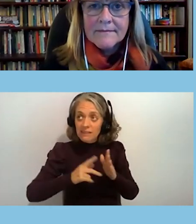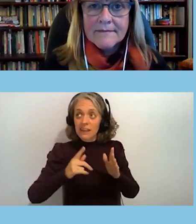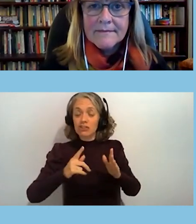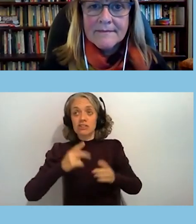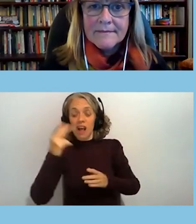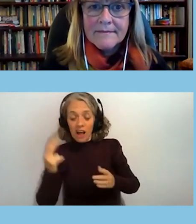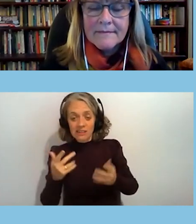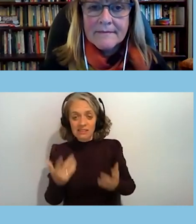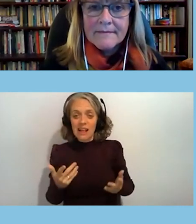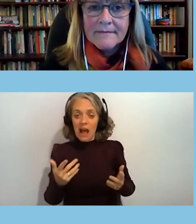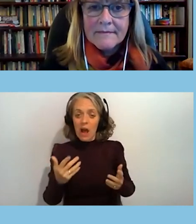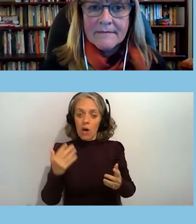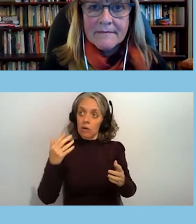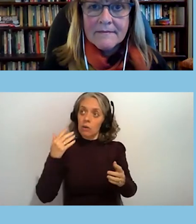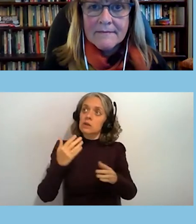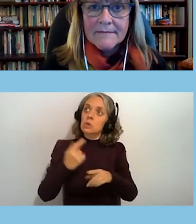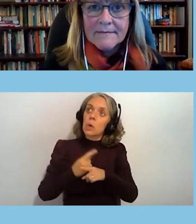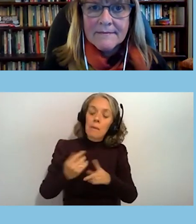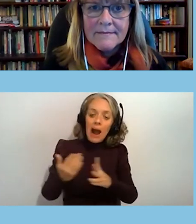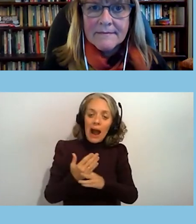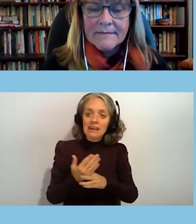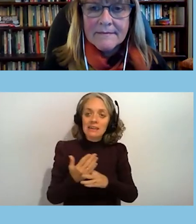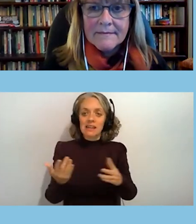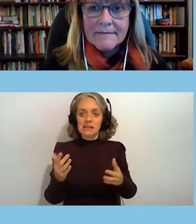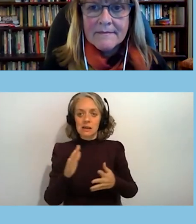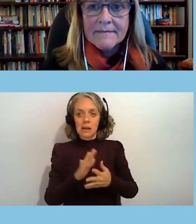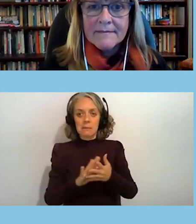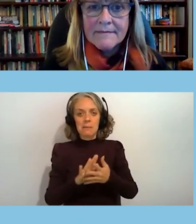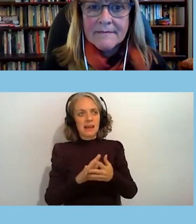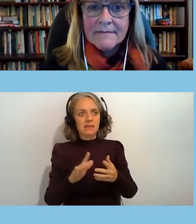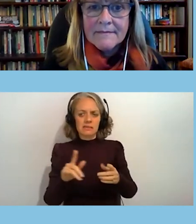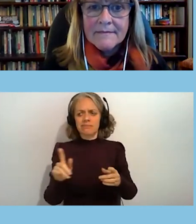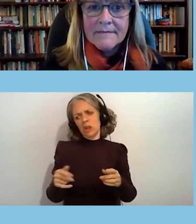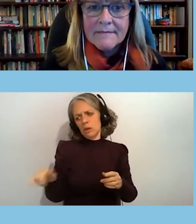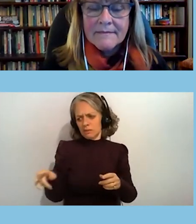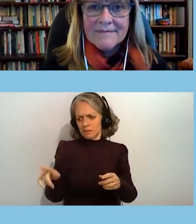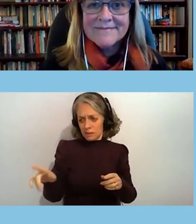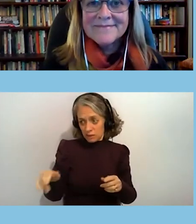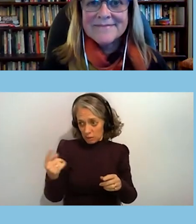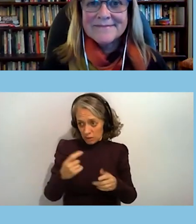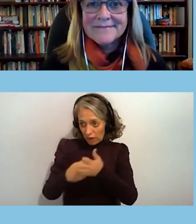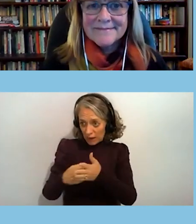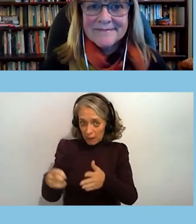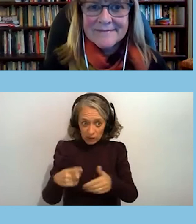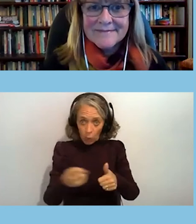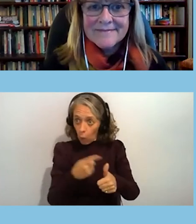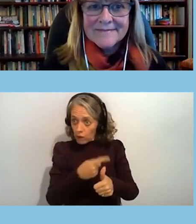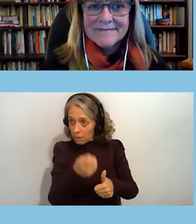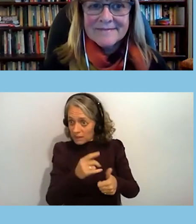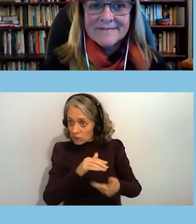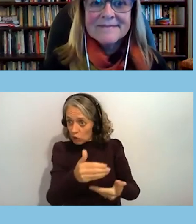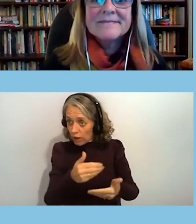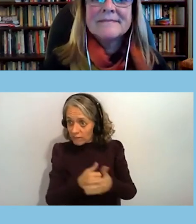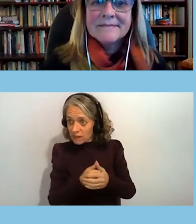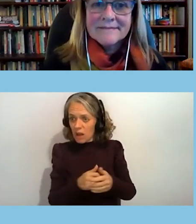when they talk about access, someone is pointing them towards automated services and saying, but sure, couldn't you